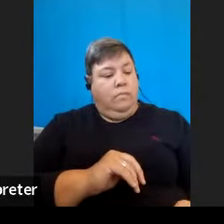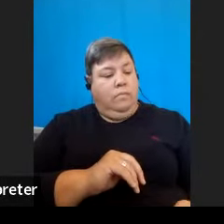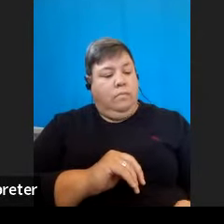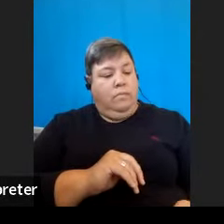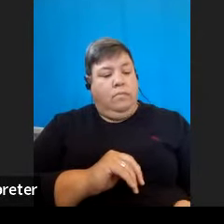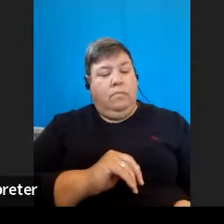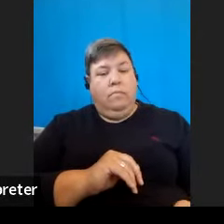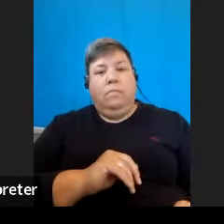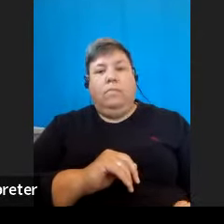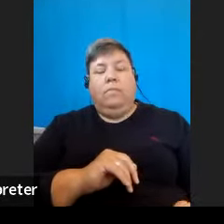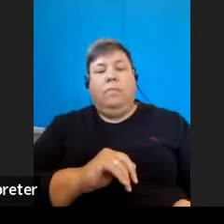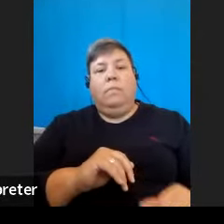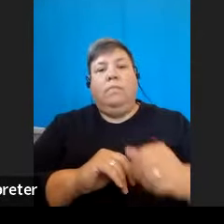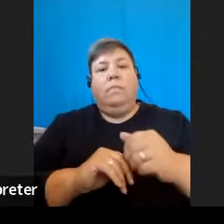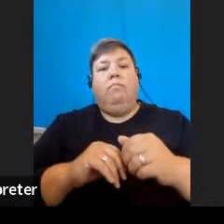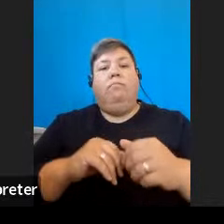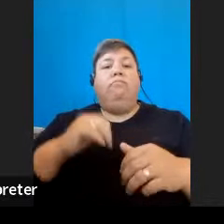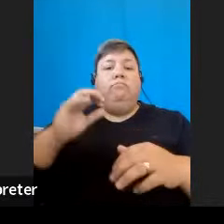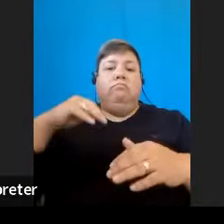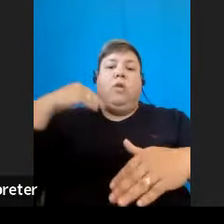status into consideration?